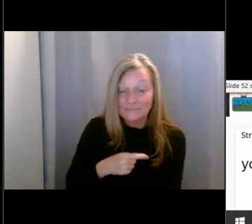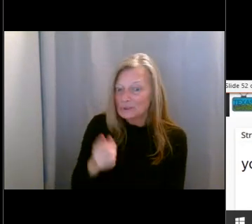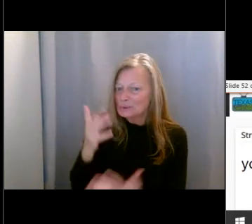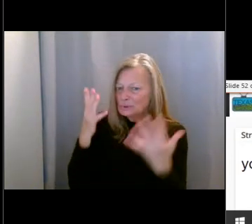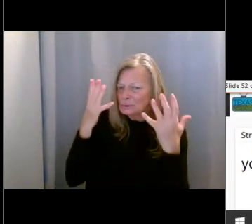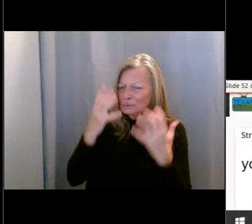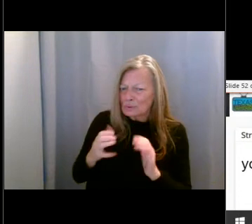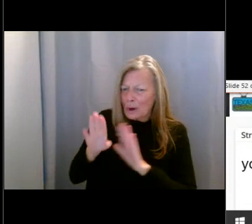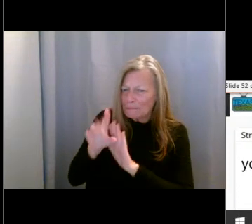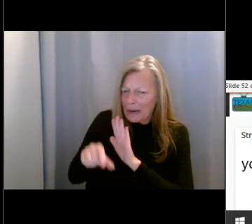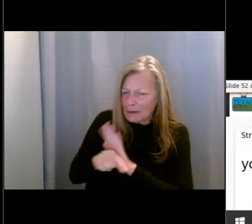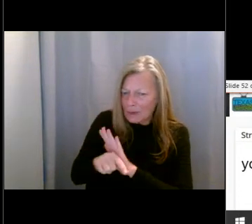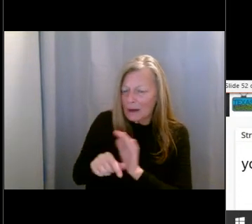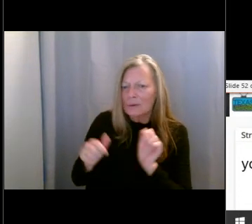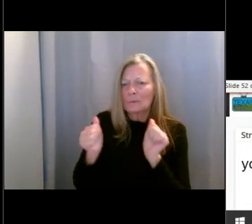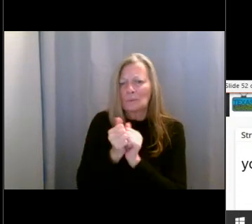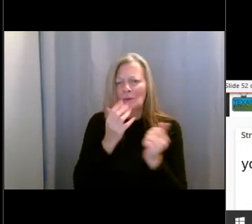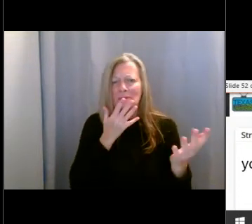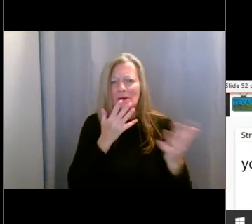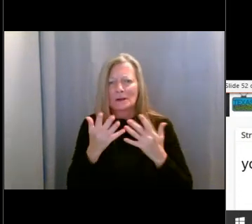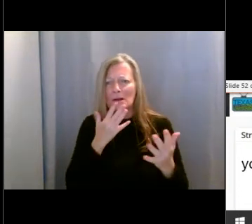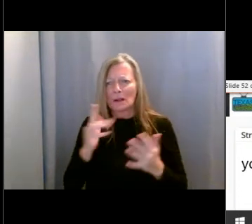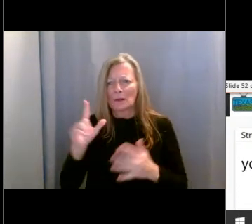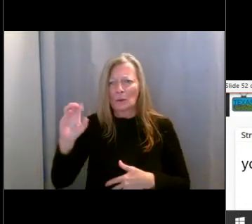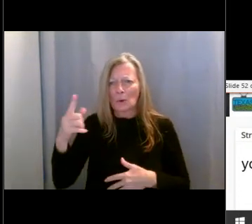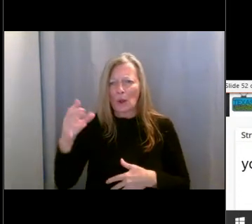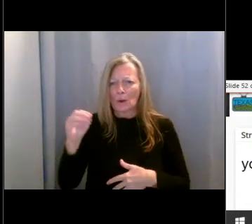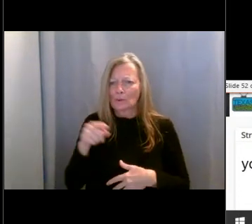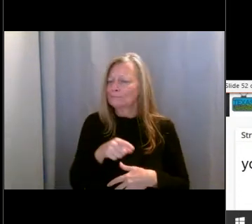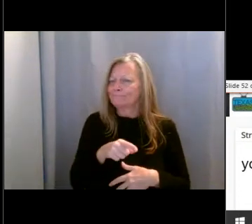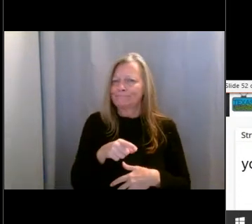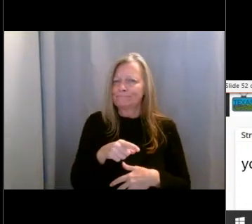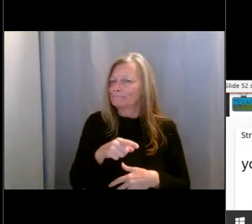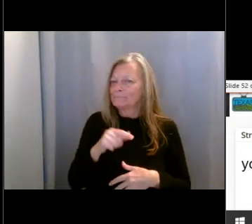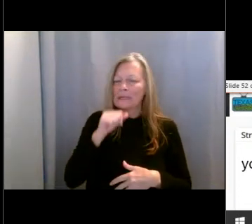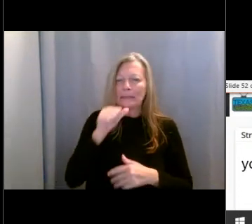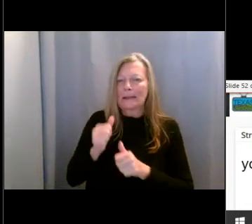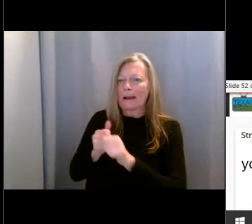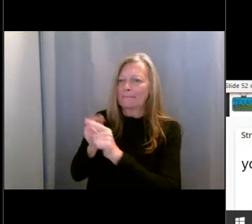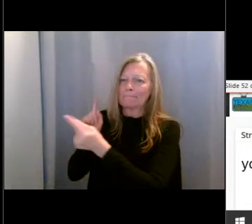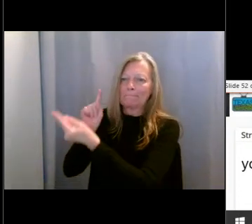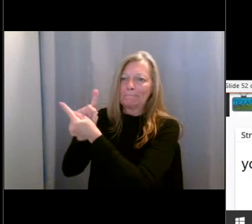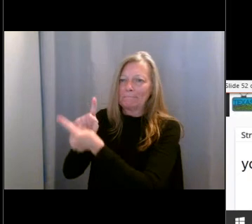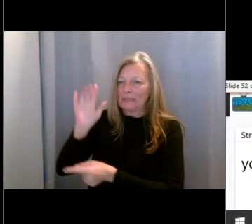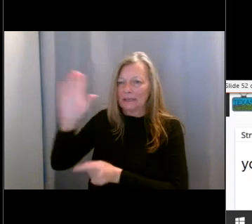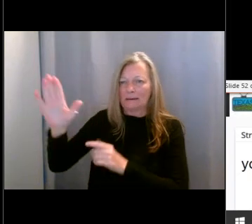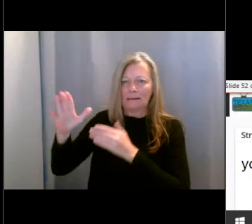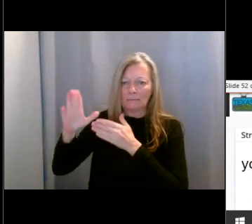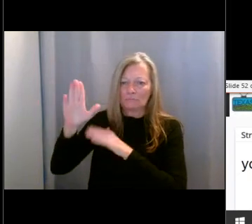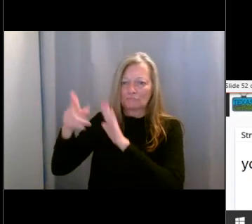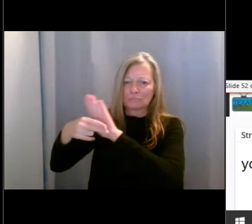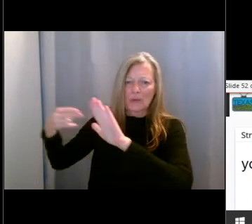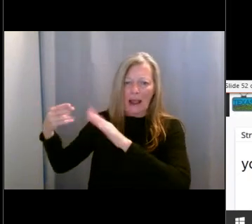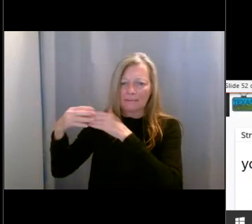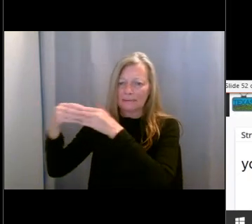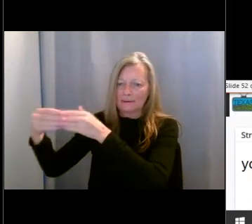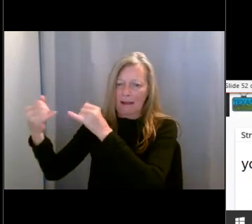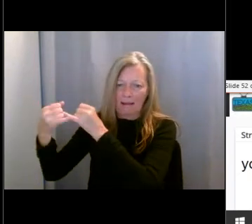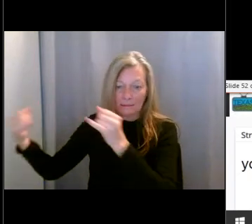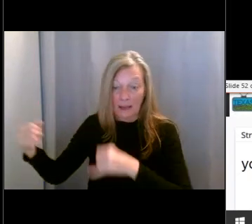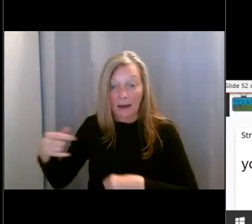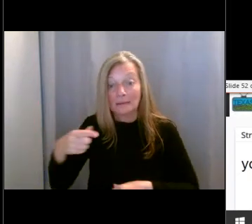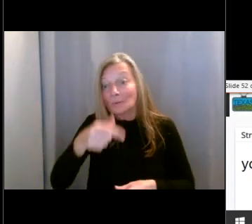color logo. This doesn't meet brand guidelines because, as you mentioned earlier, anything on a dark background needs